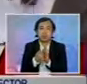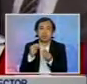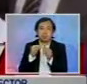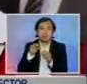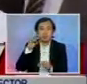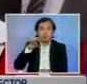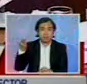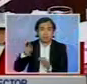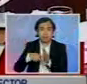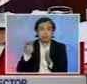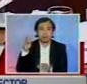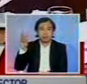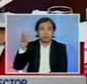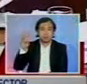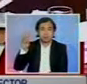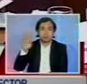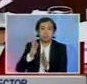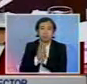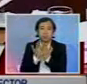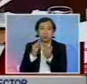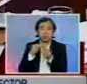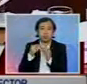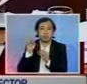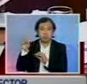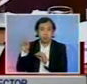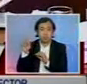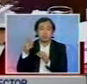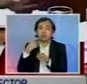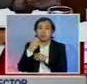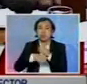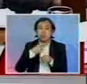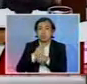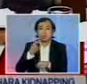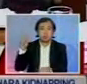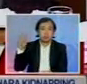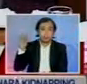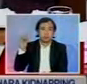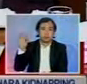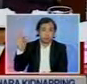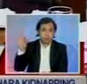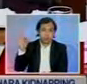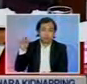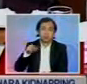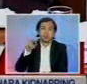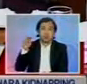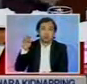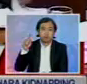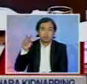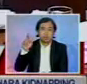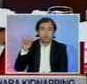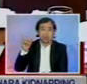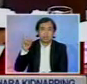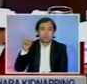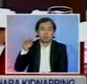number 16, book number 1, series of 2009 of the Notary Public of